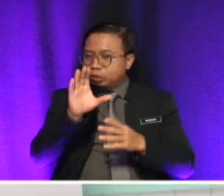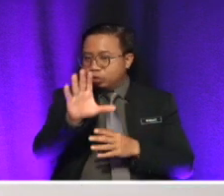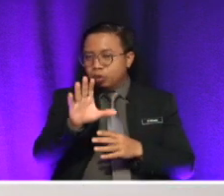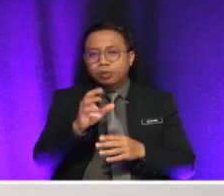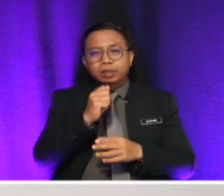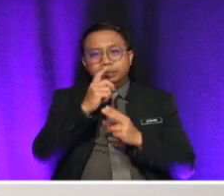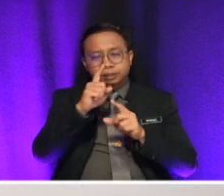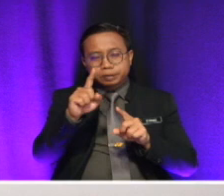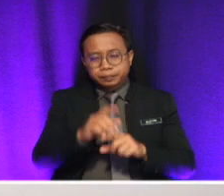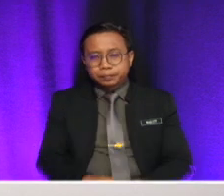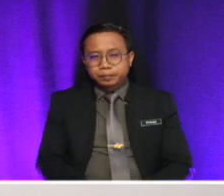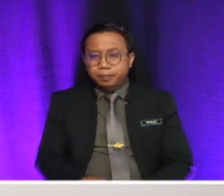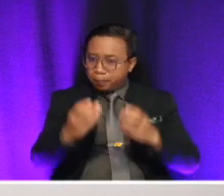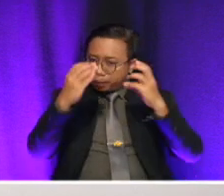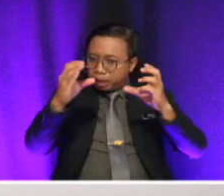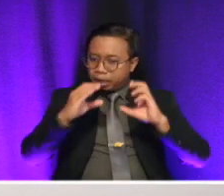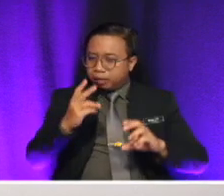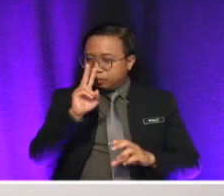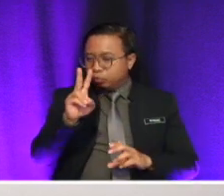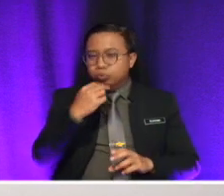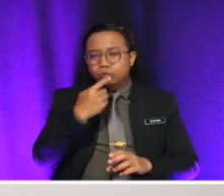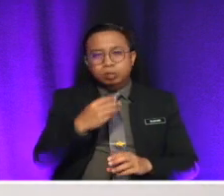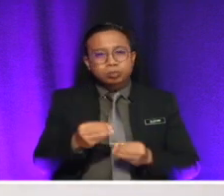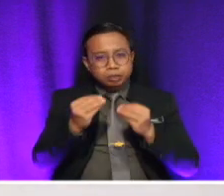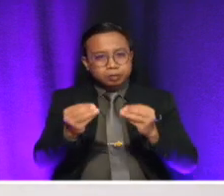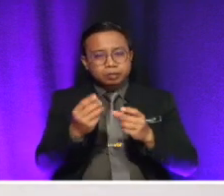for paragraph 2, who would like to give me the answers?